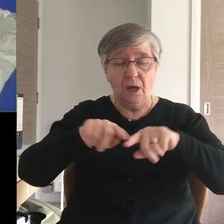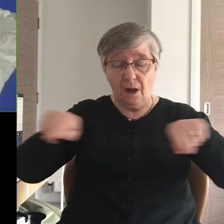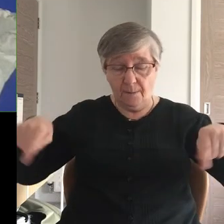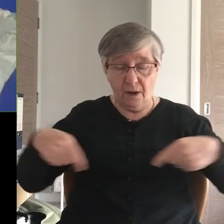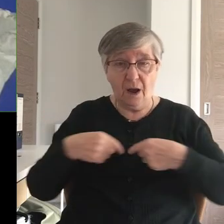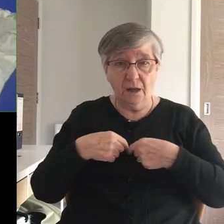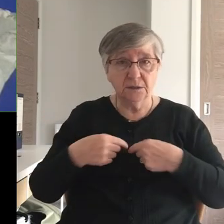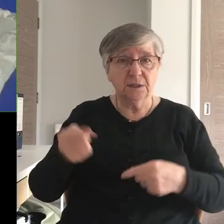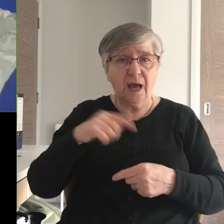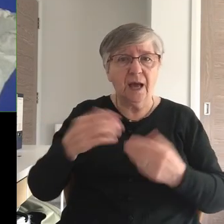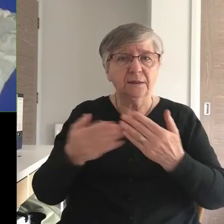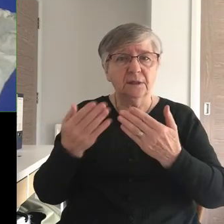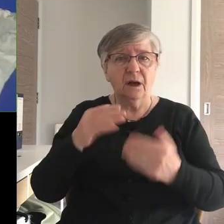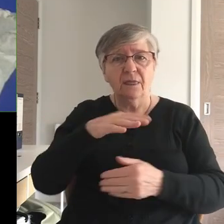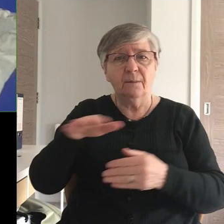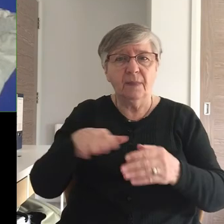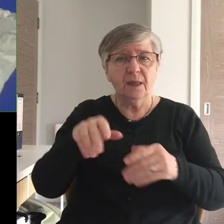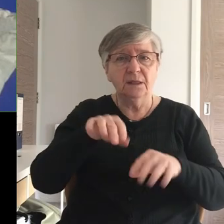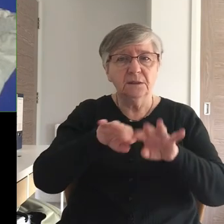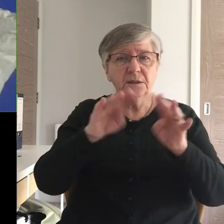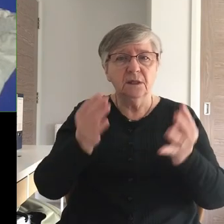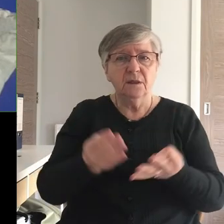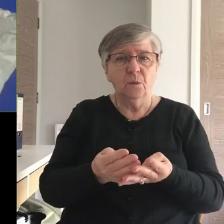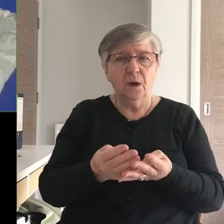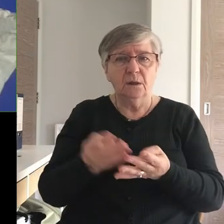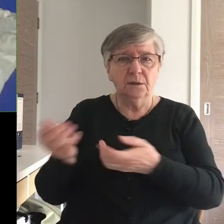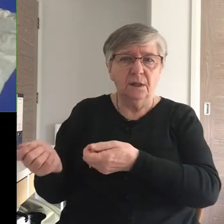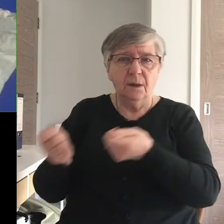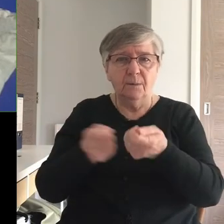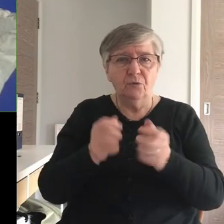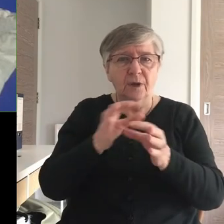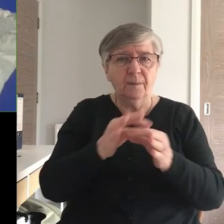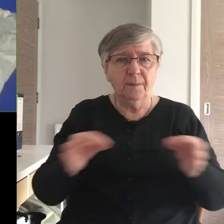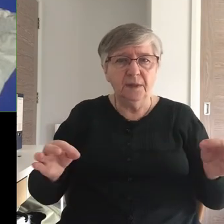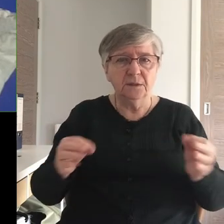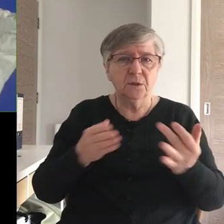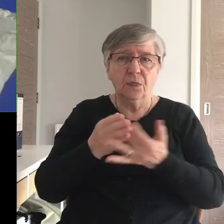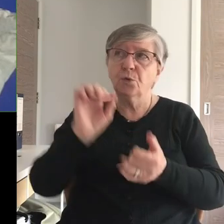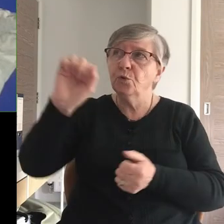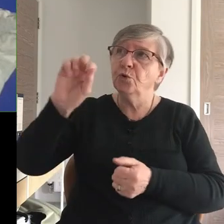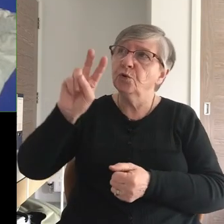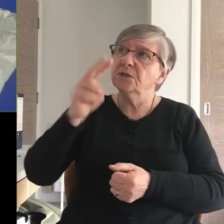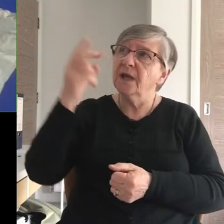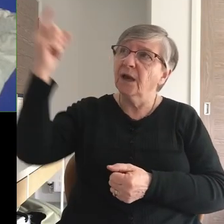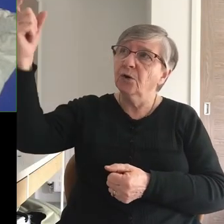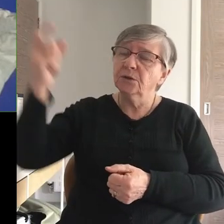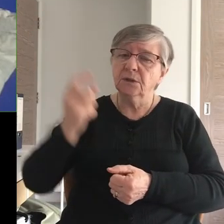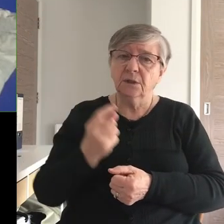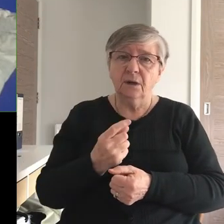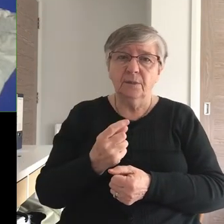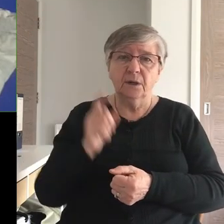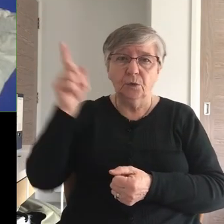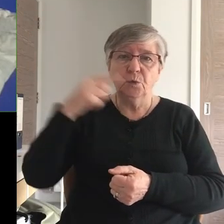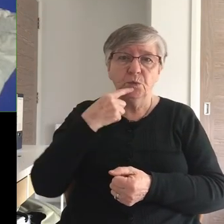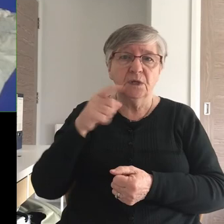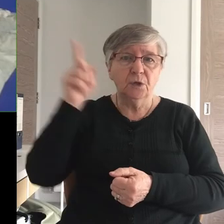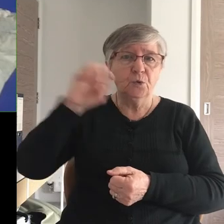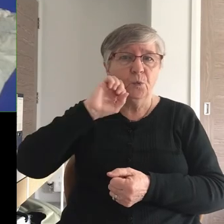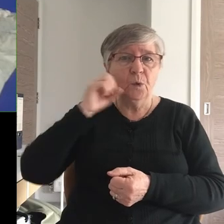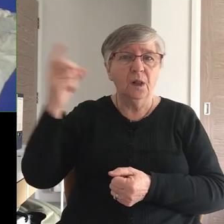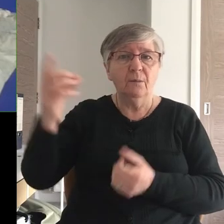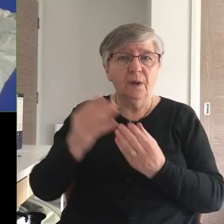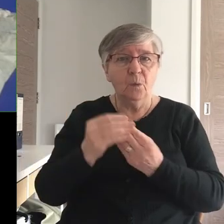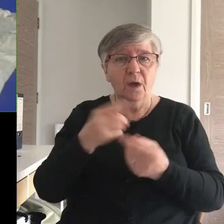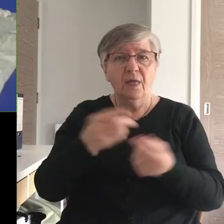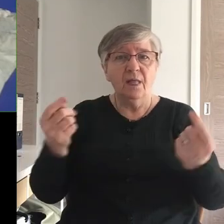well as elsewhere? And bring peace through your second coming. You said you will be with us soon, but